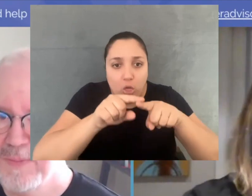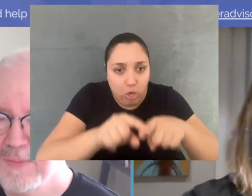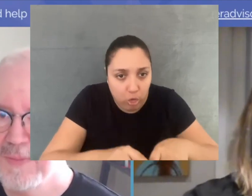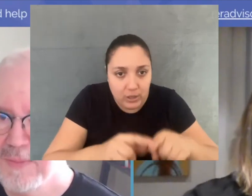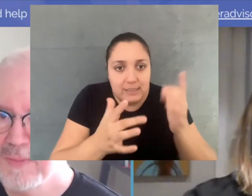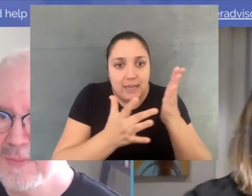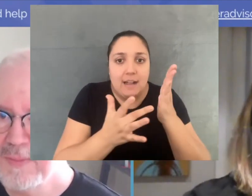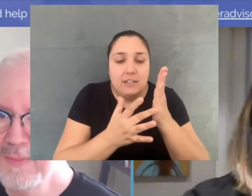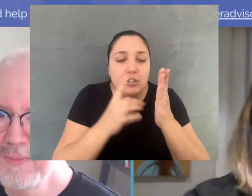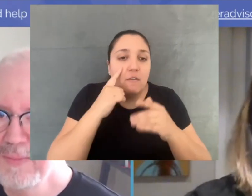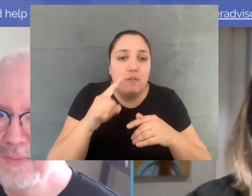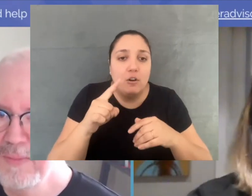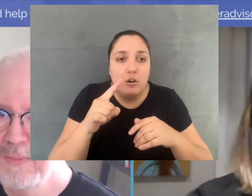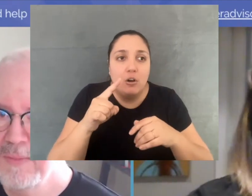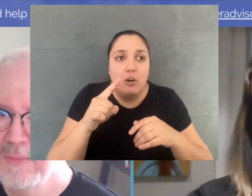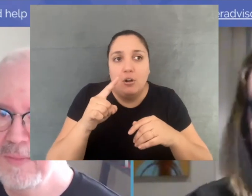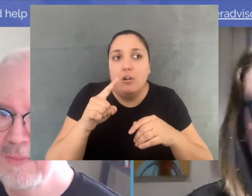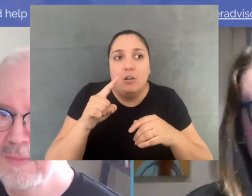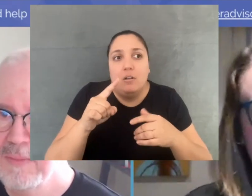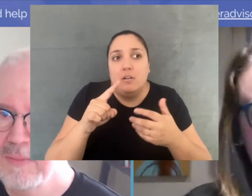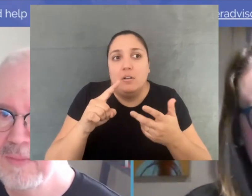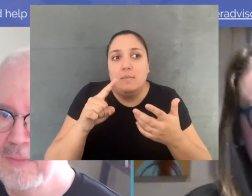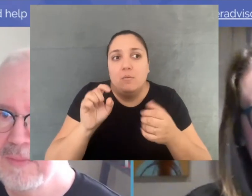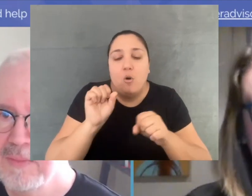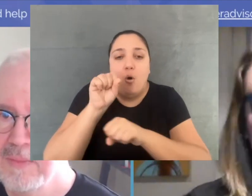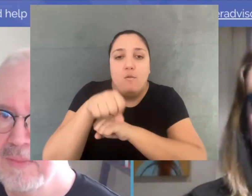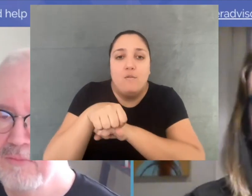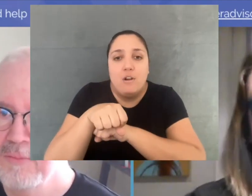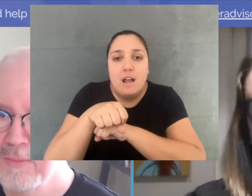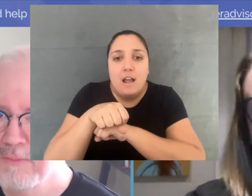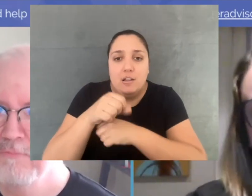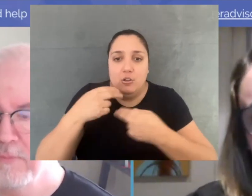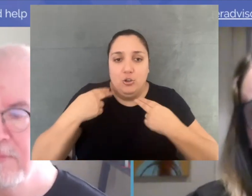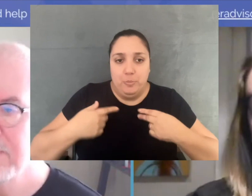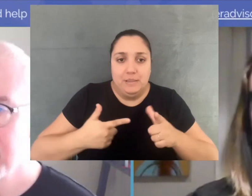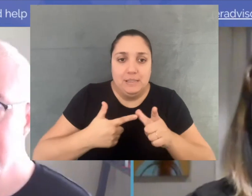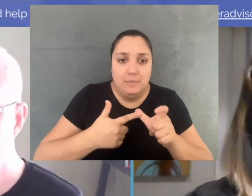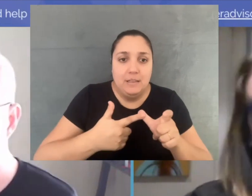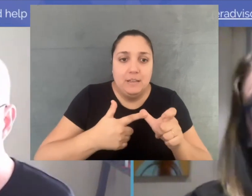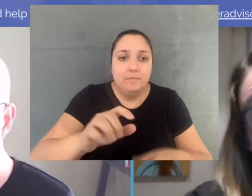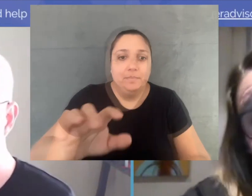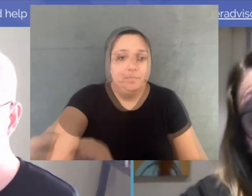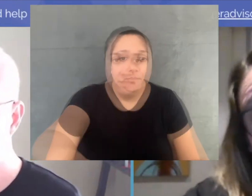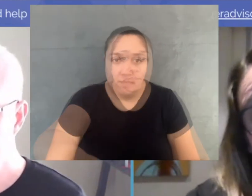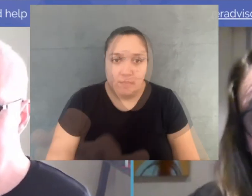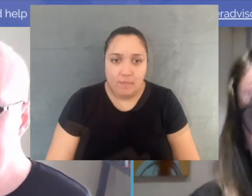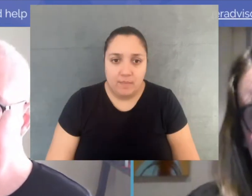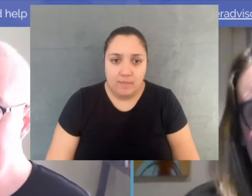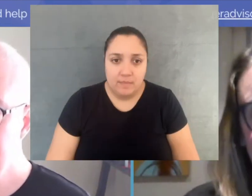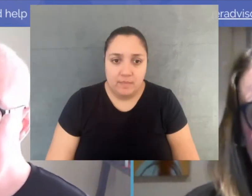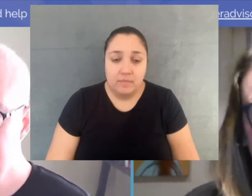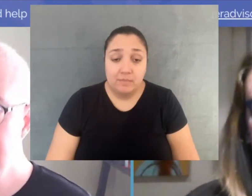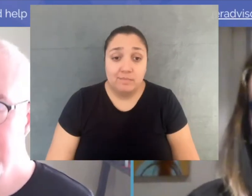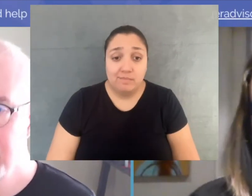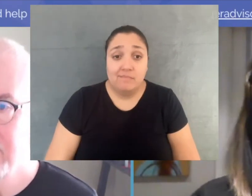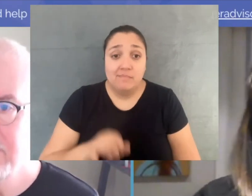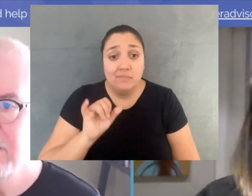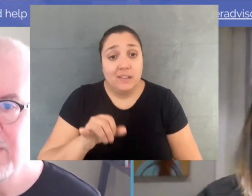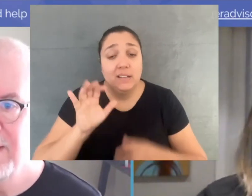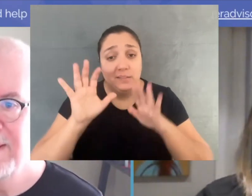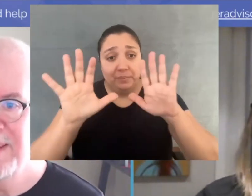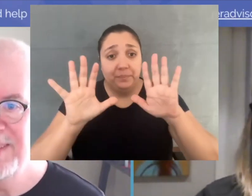need to be very careful that we're not using technology to override the basic human speeds at which we do things.